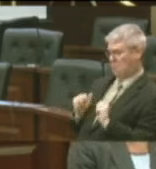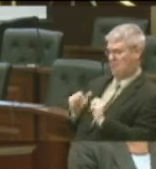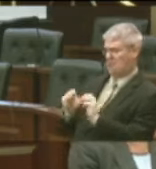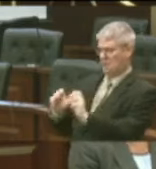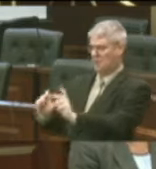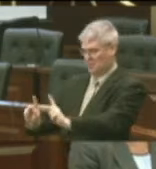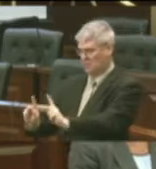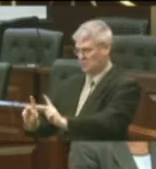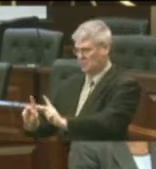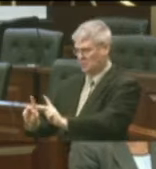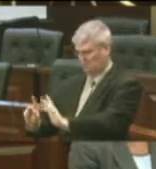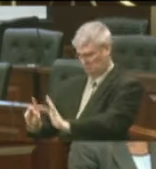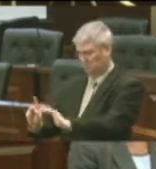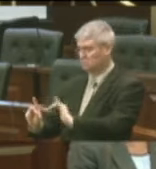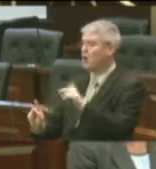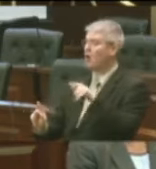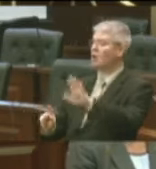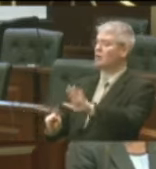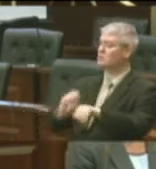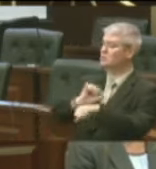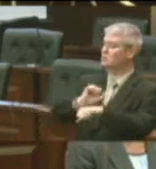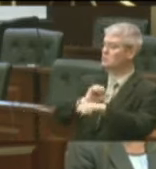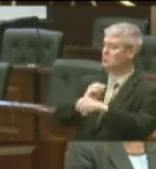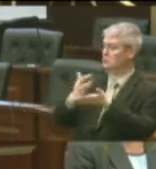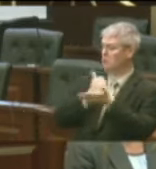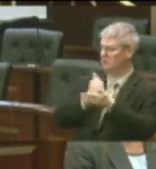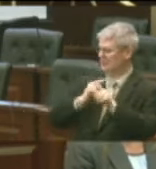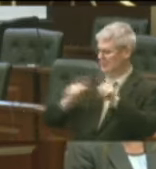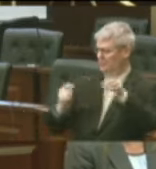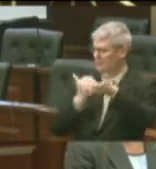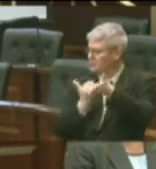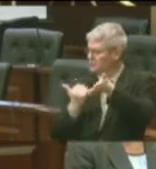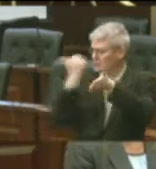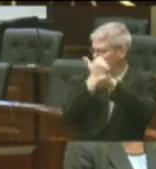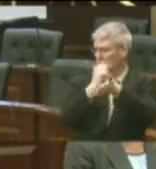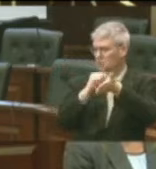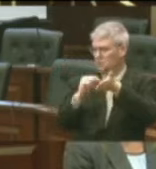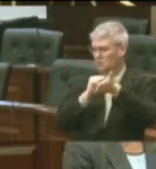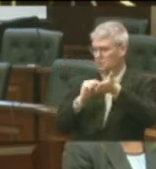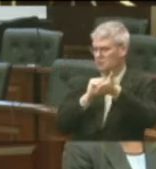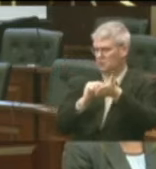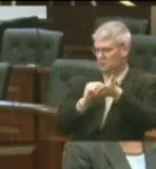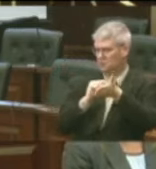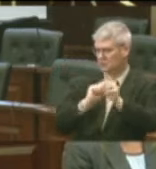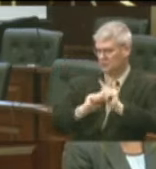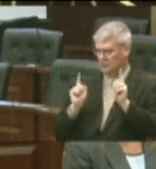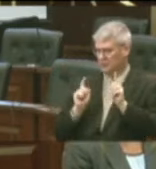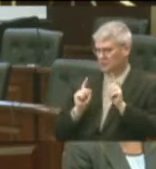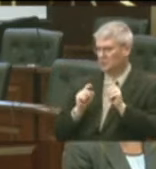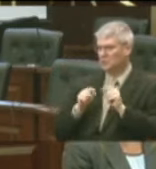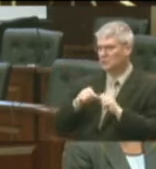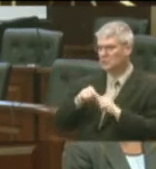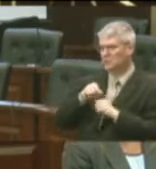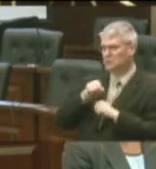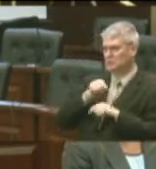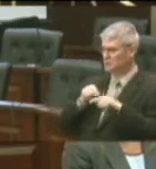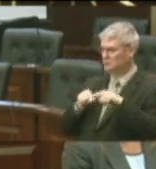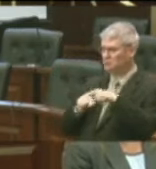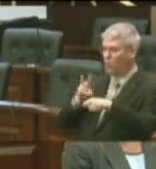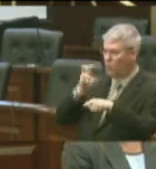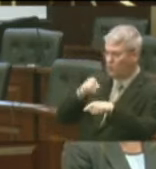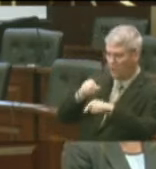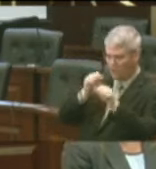and a will, however, that the timing of that will have to take place at a different time. The career ladder dollars and that